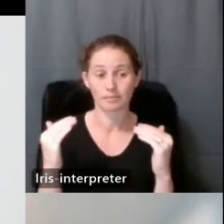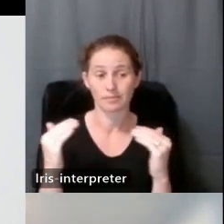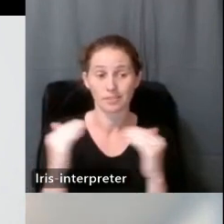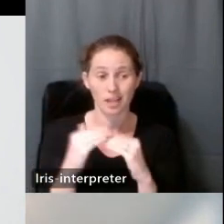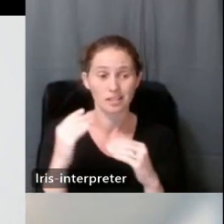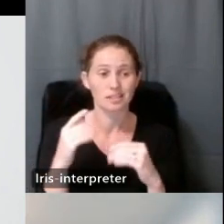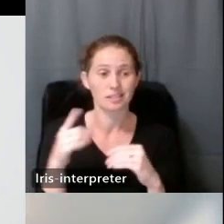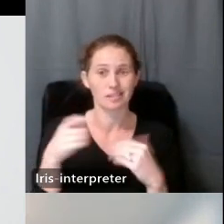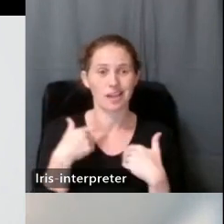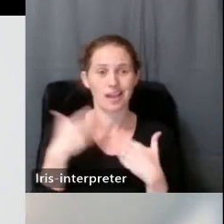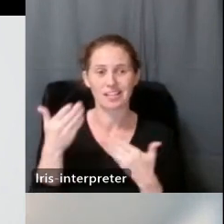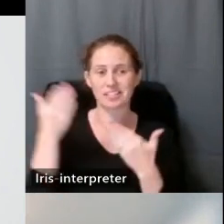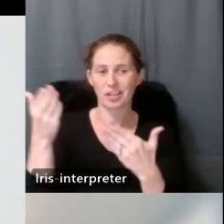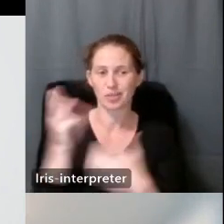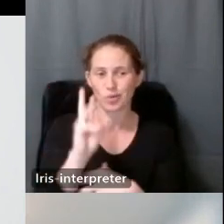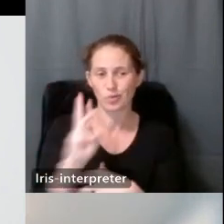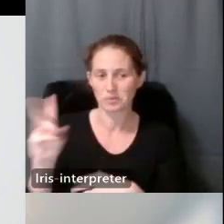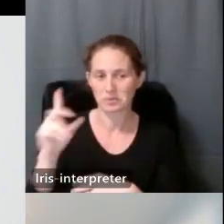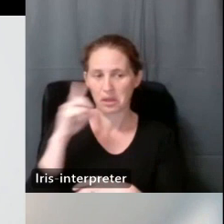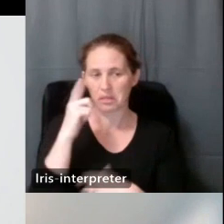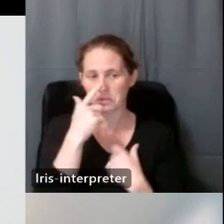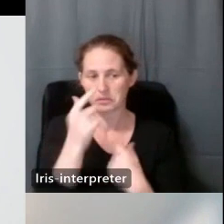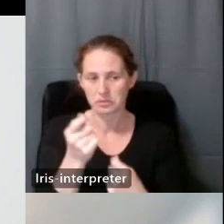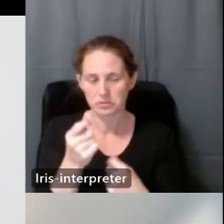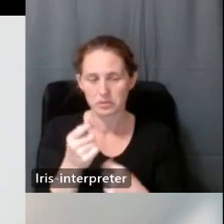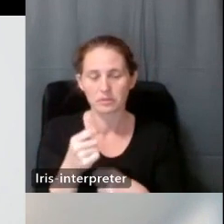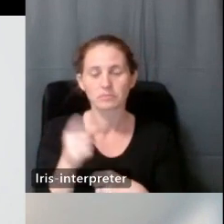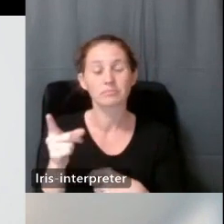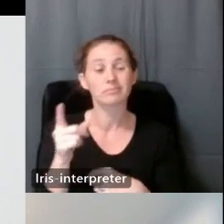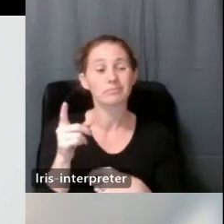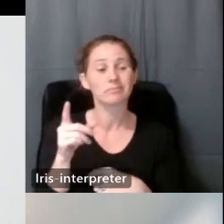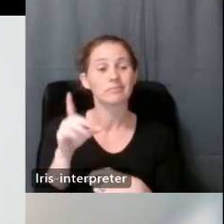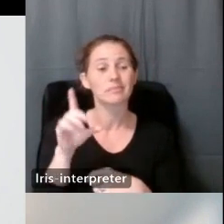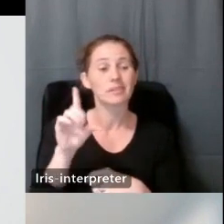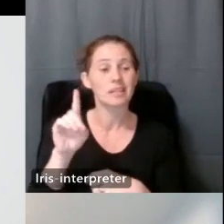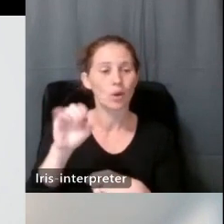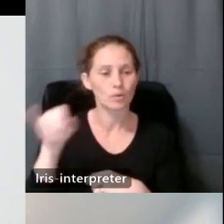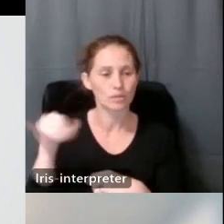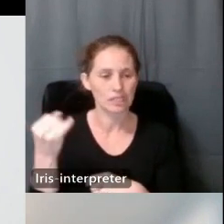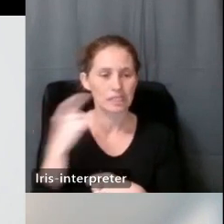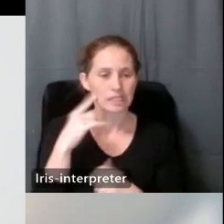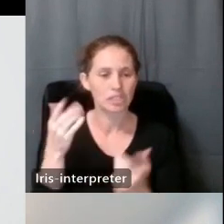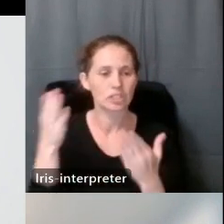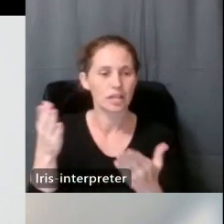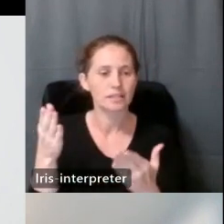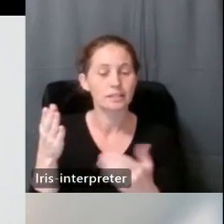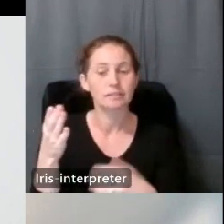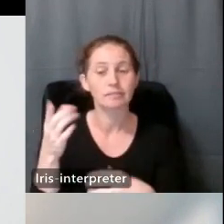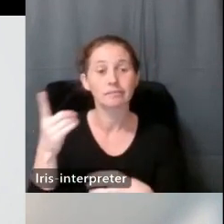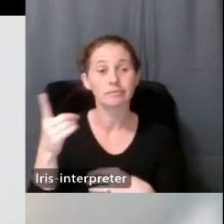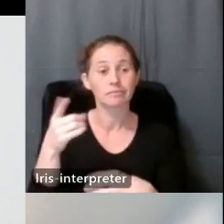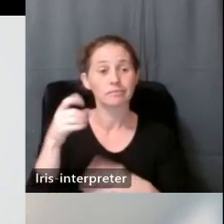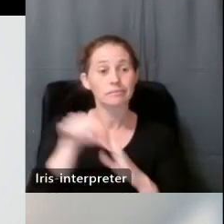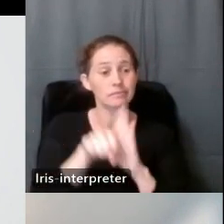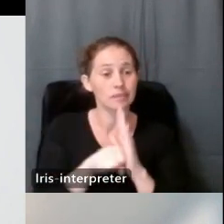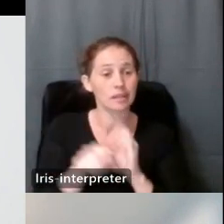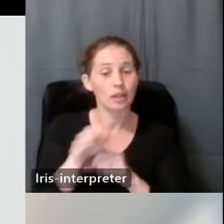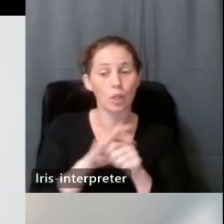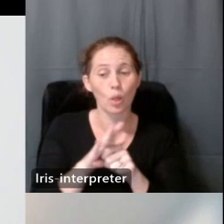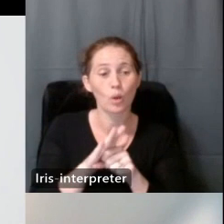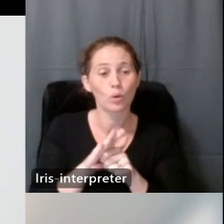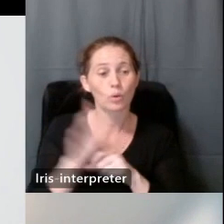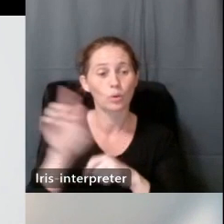on their website that I found very interesting. The Department of Justice suggested that state and local